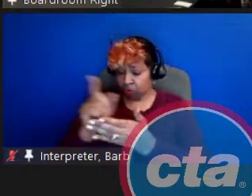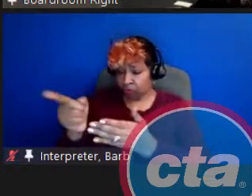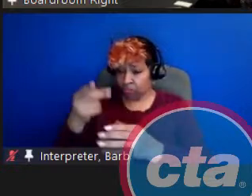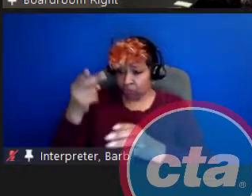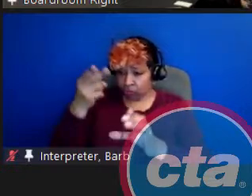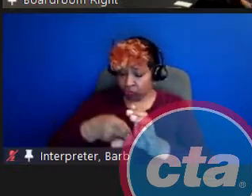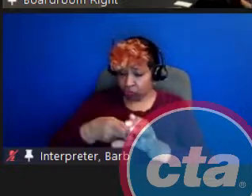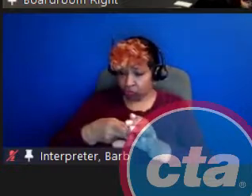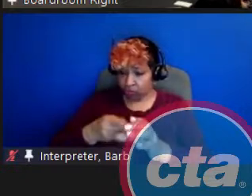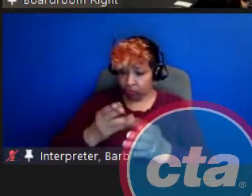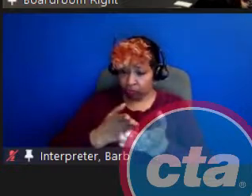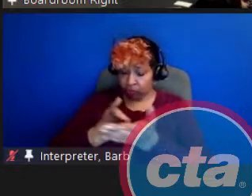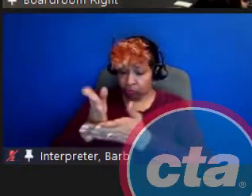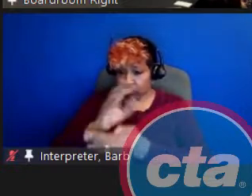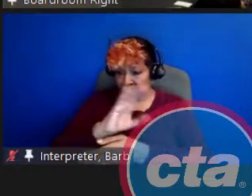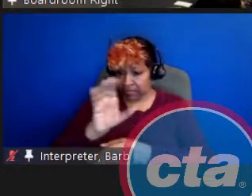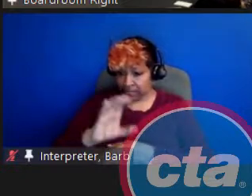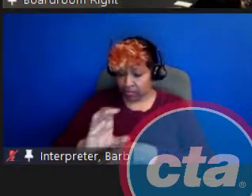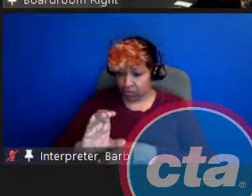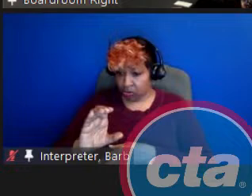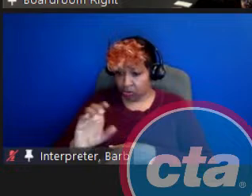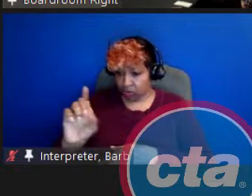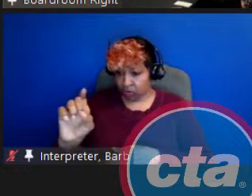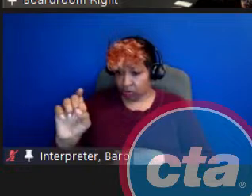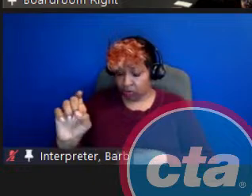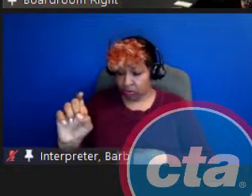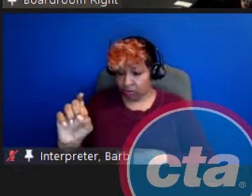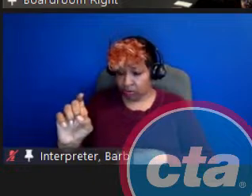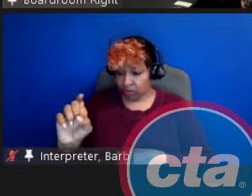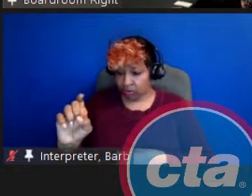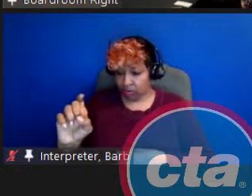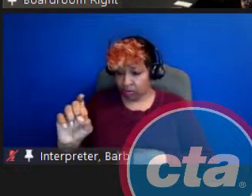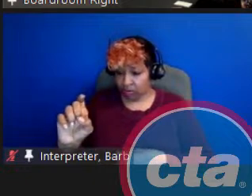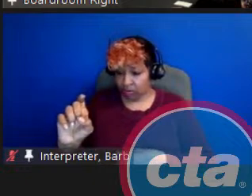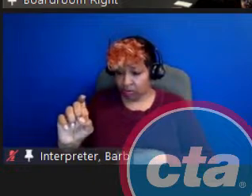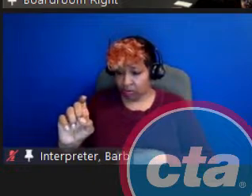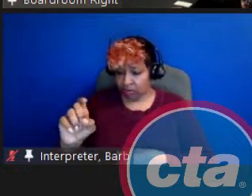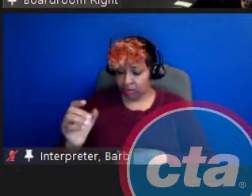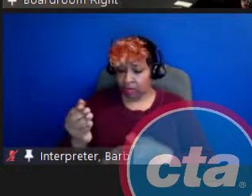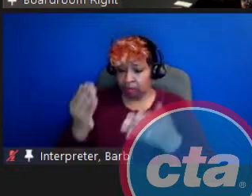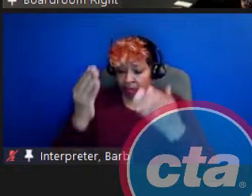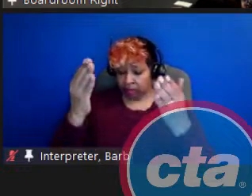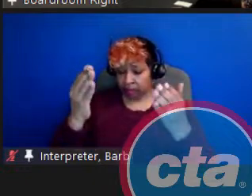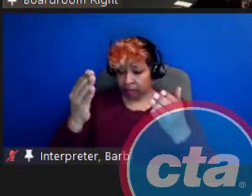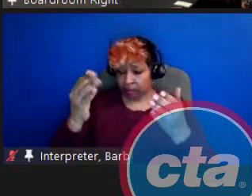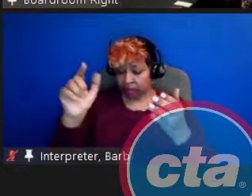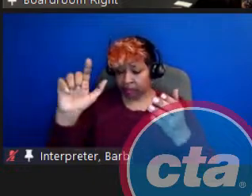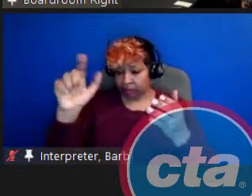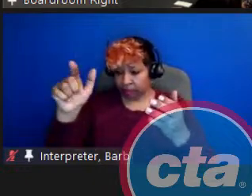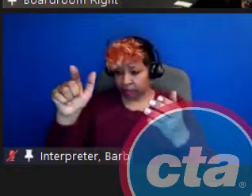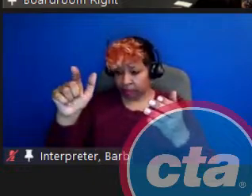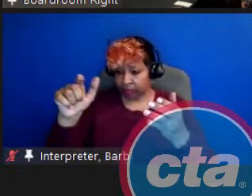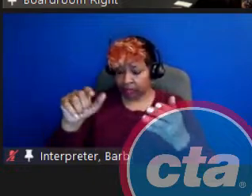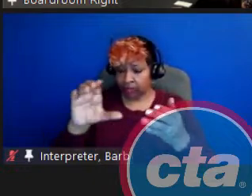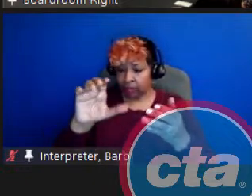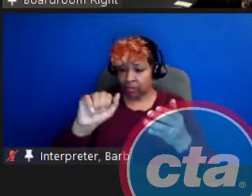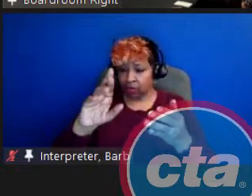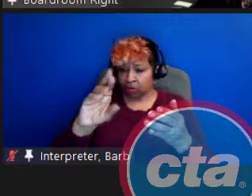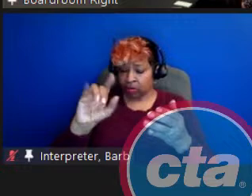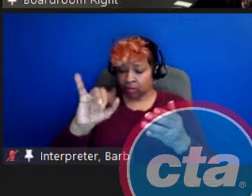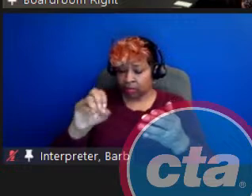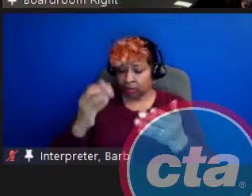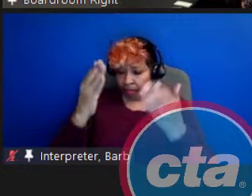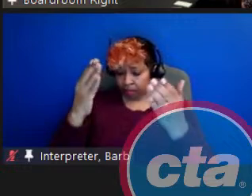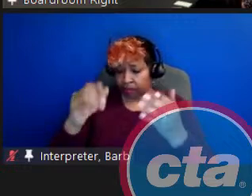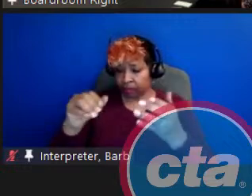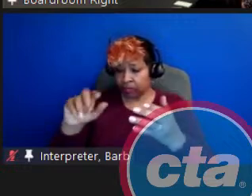us via Zoom? So moved. Carolyn, and seconded by Peter. It's been moved by Caroline Pavlicek and seconded